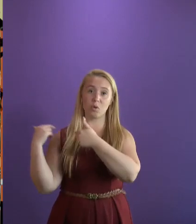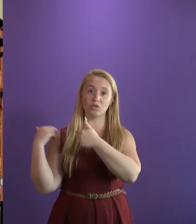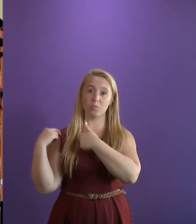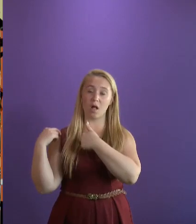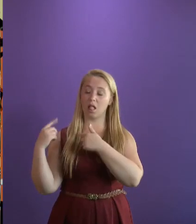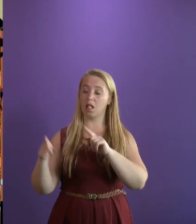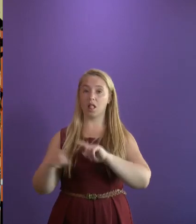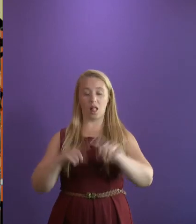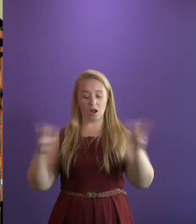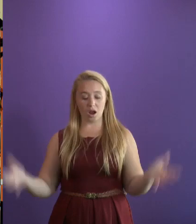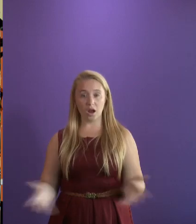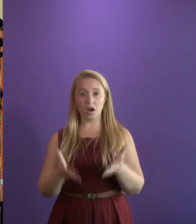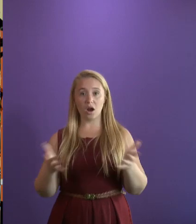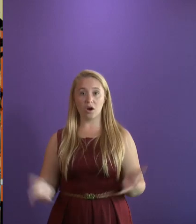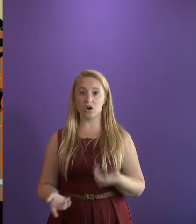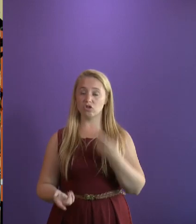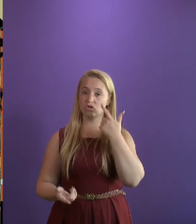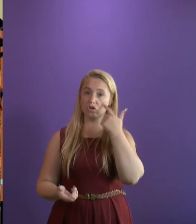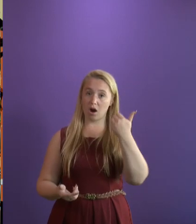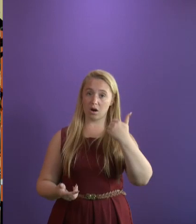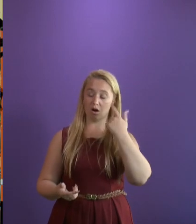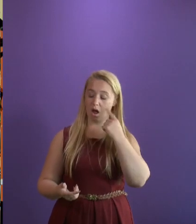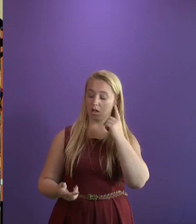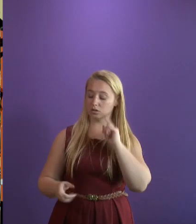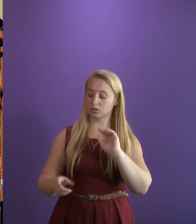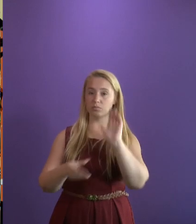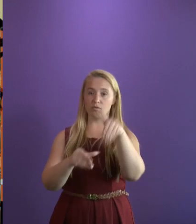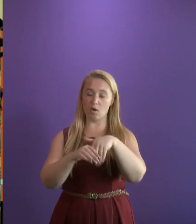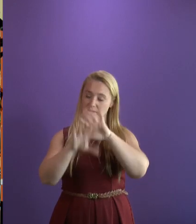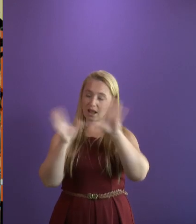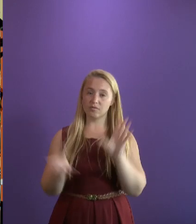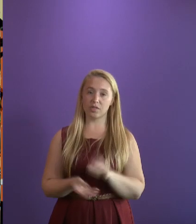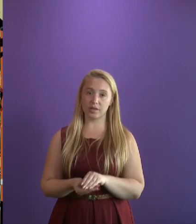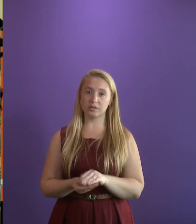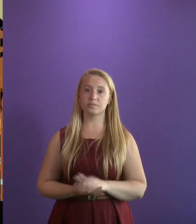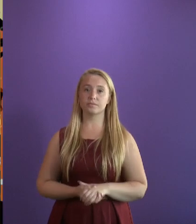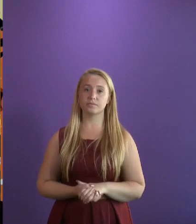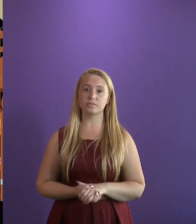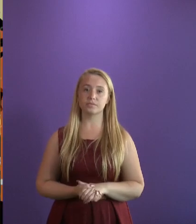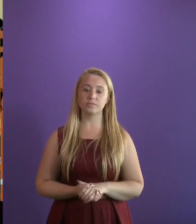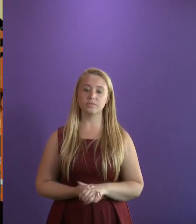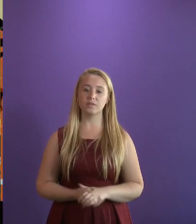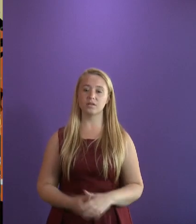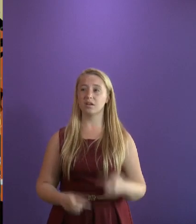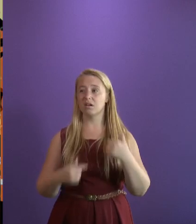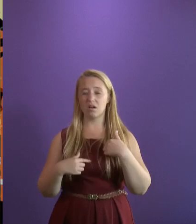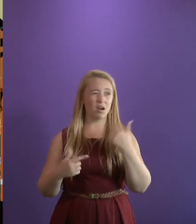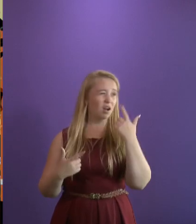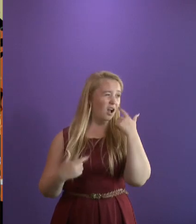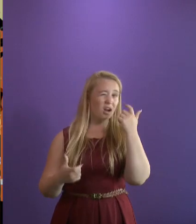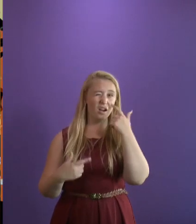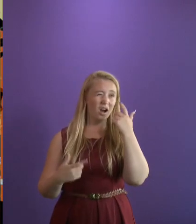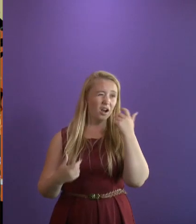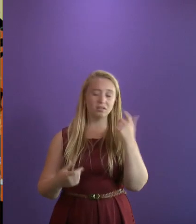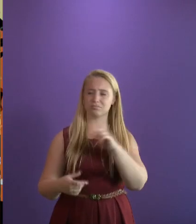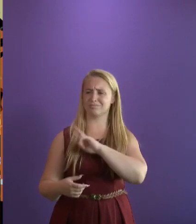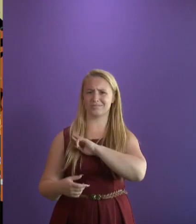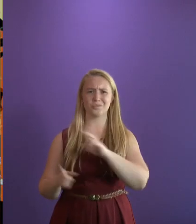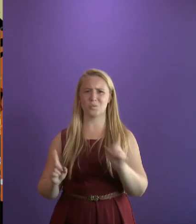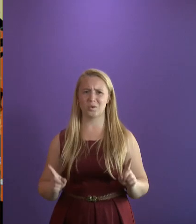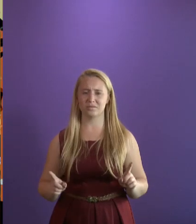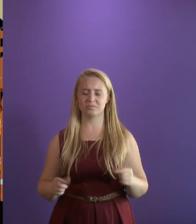encourage everyone, encourage young girls to take part in everything and to think, actually, you know, people are saying, I can't, there's no reason why I can't. I can